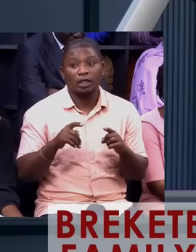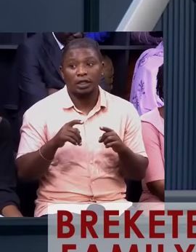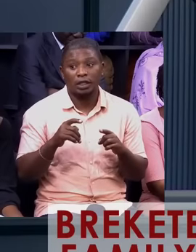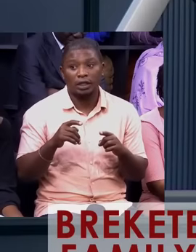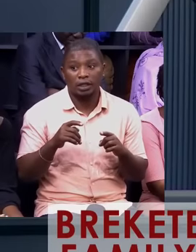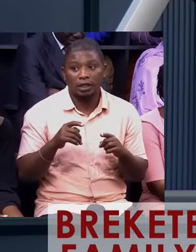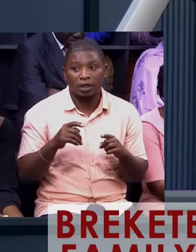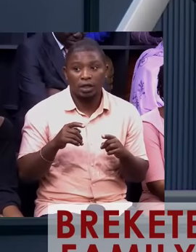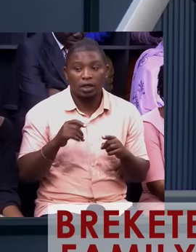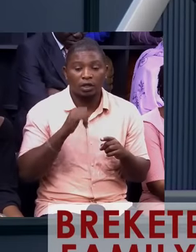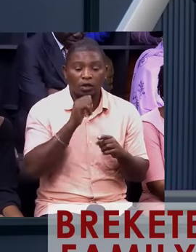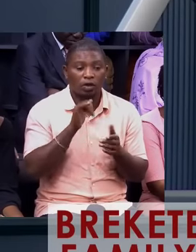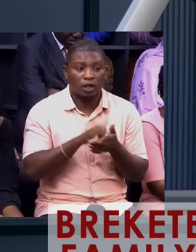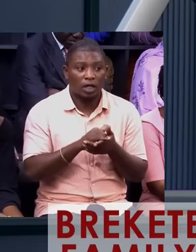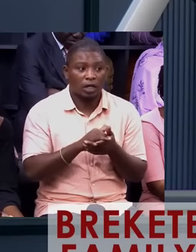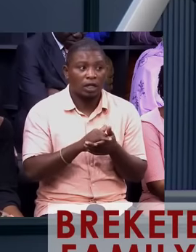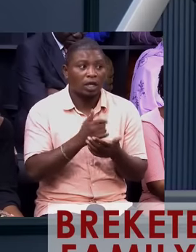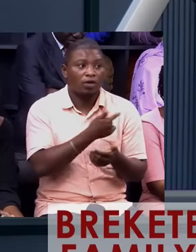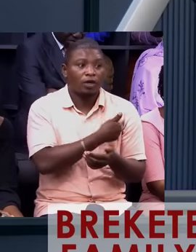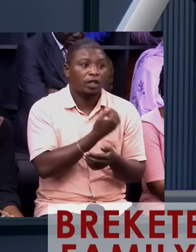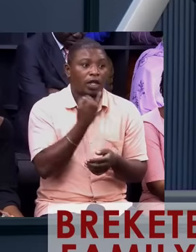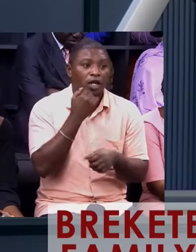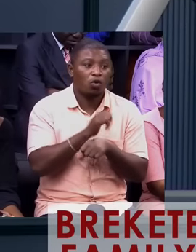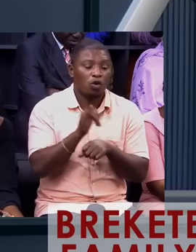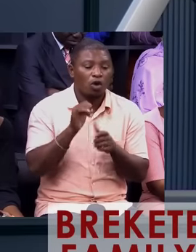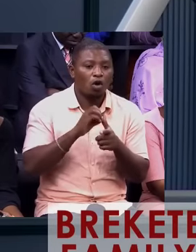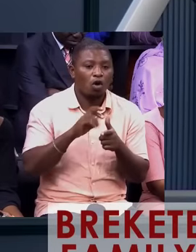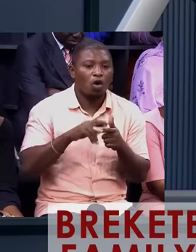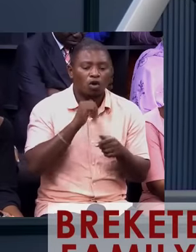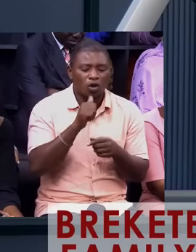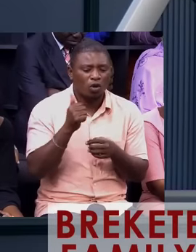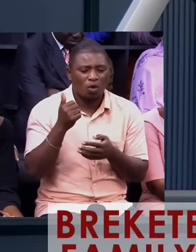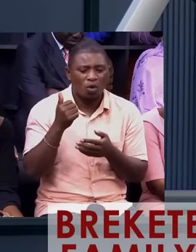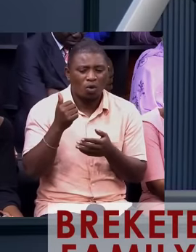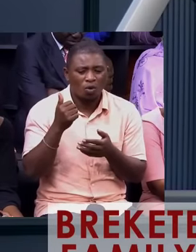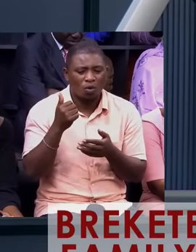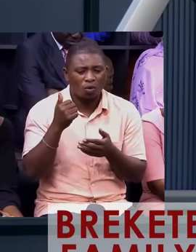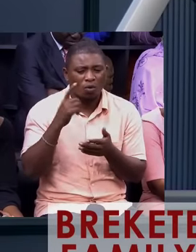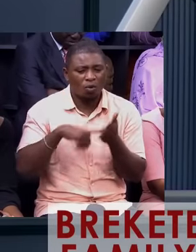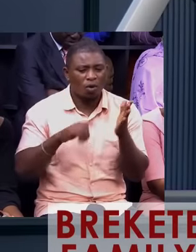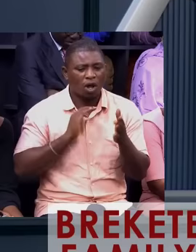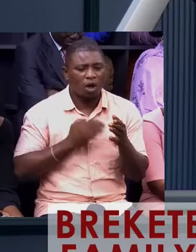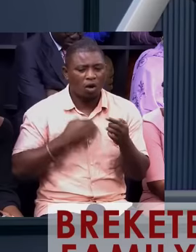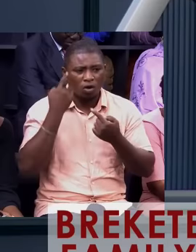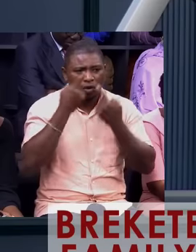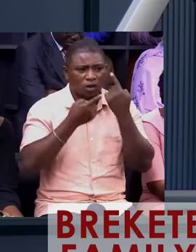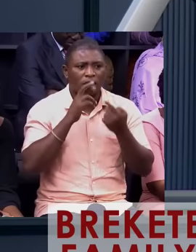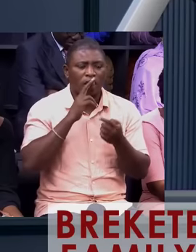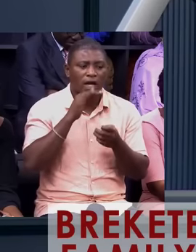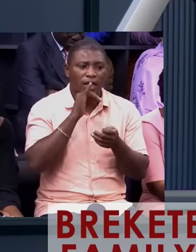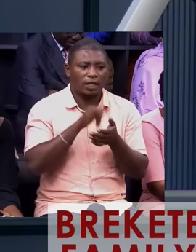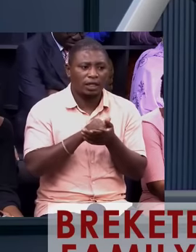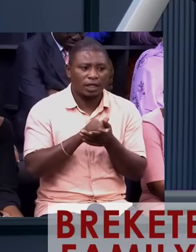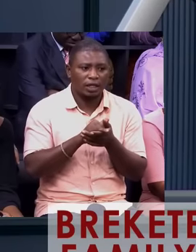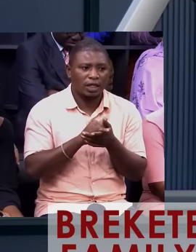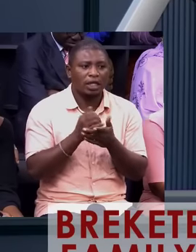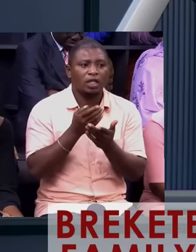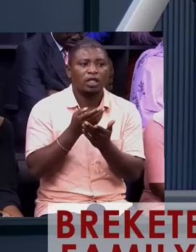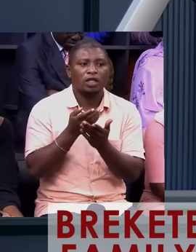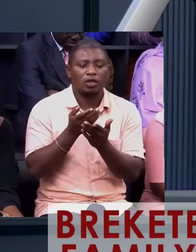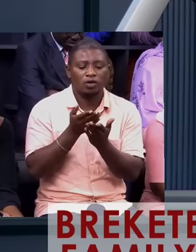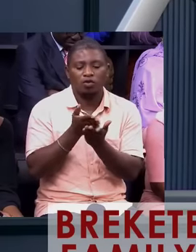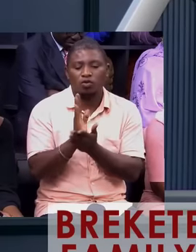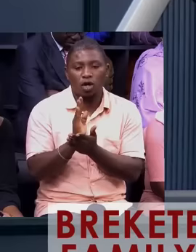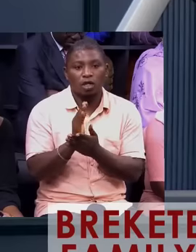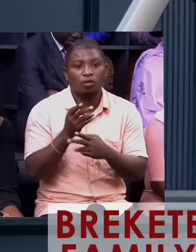not that the hbv vacine is working or not what we are what our concerns are is that the right products are being